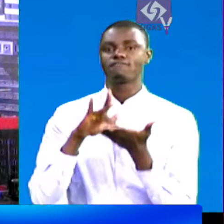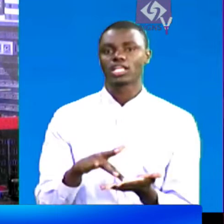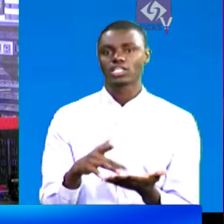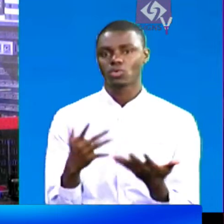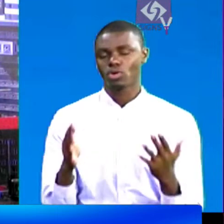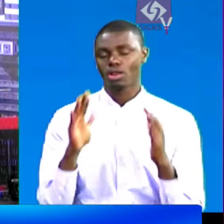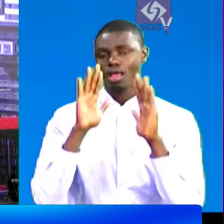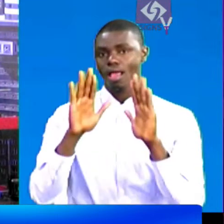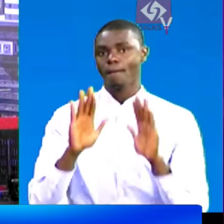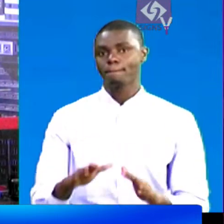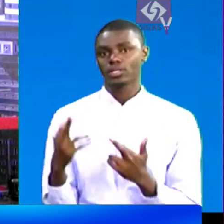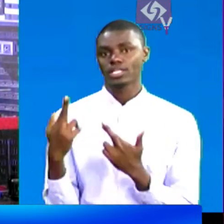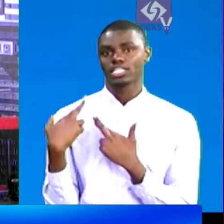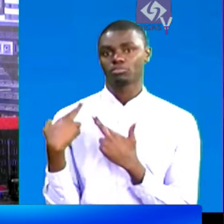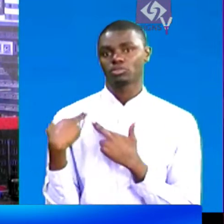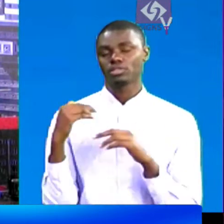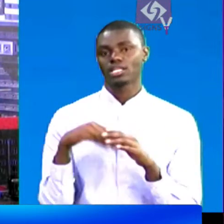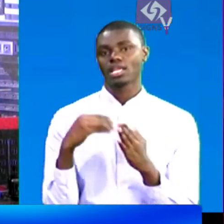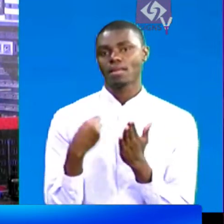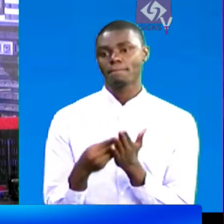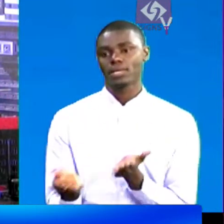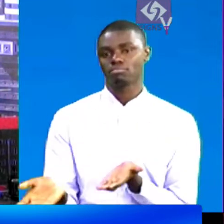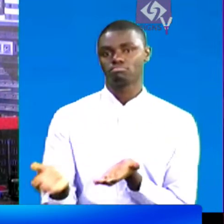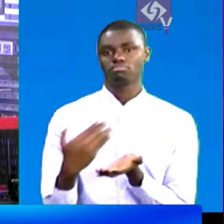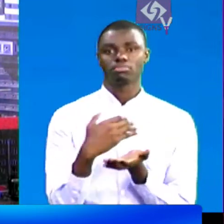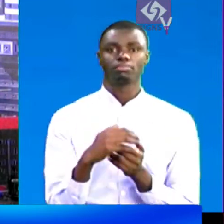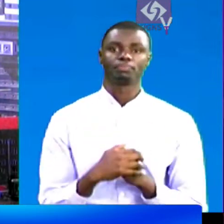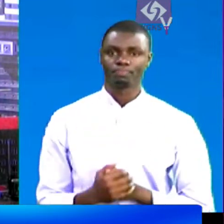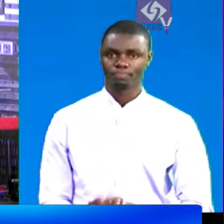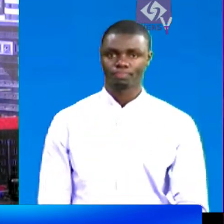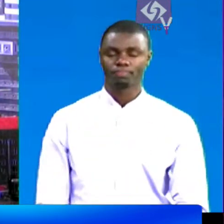its crucial role in revenue generation.